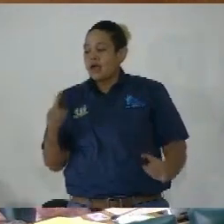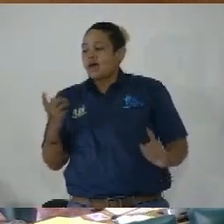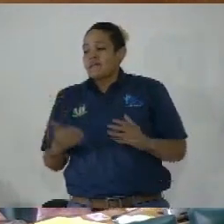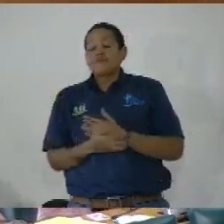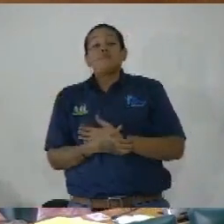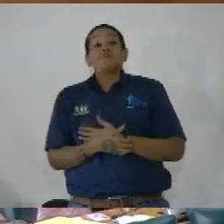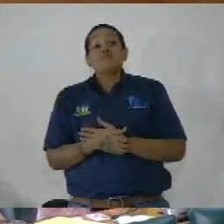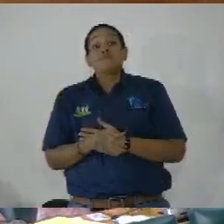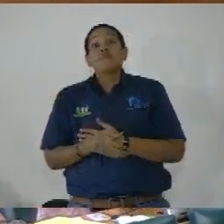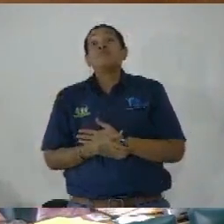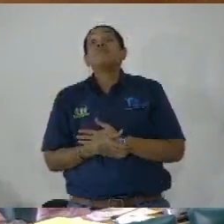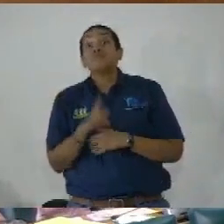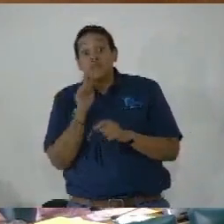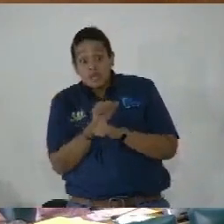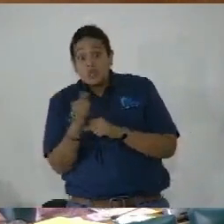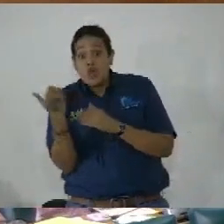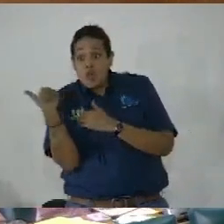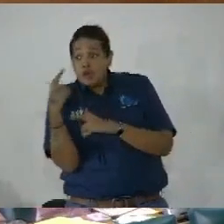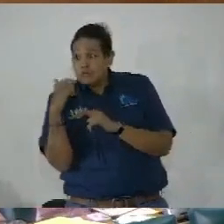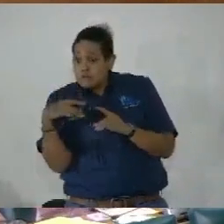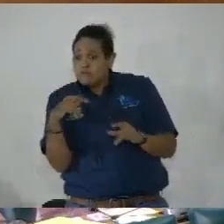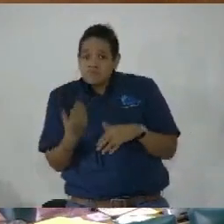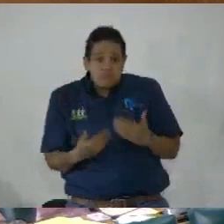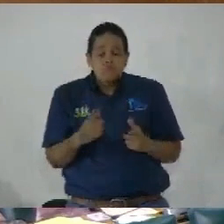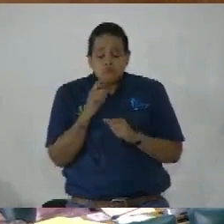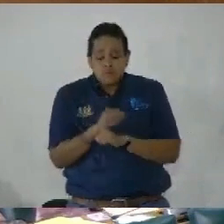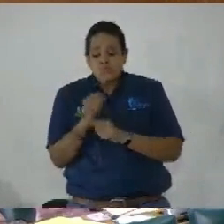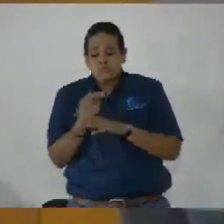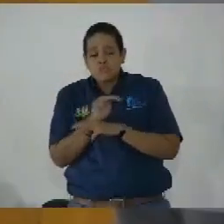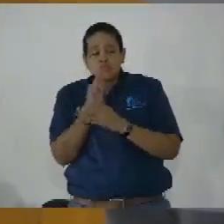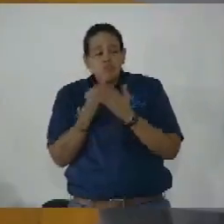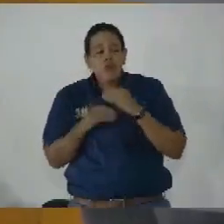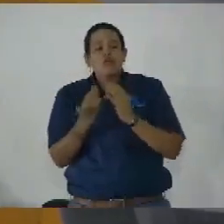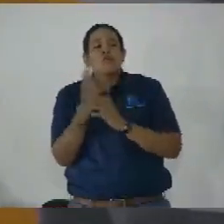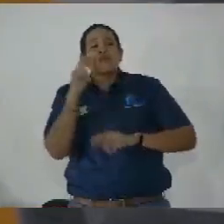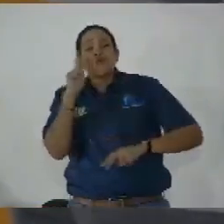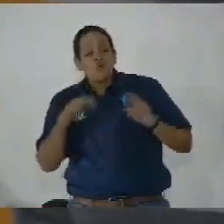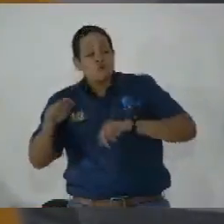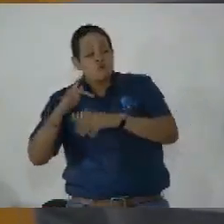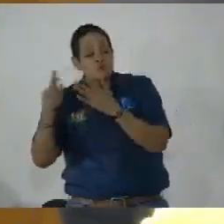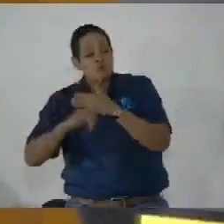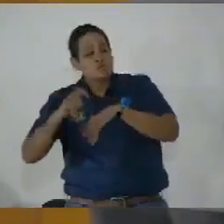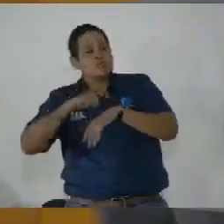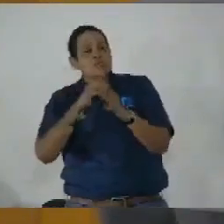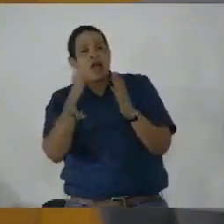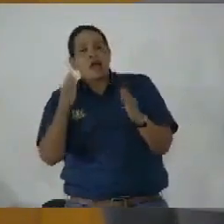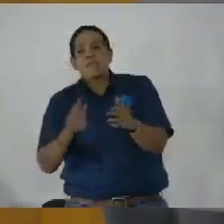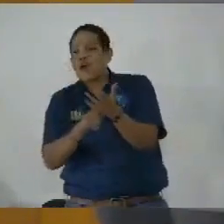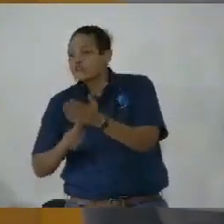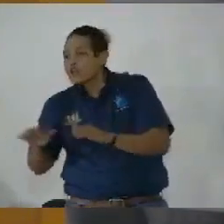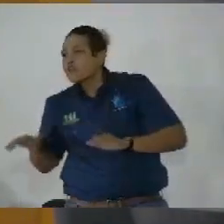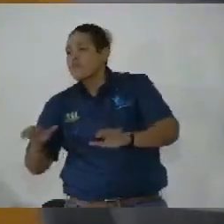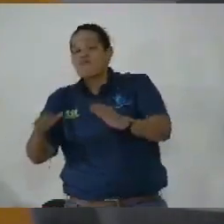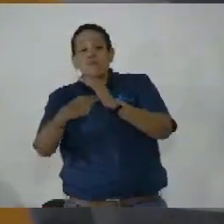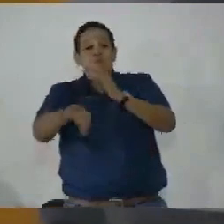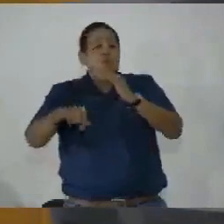To ensure accountability and efficiency, the Ministry of Economic Growth will strictly oversee project timelines, contractor performance, quality